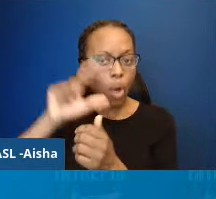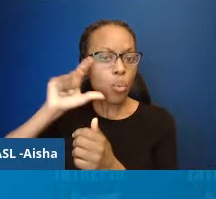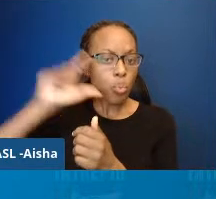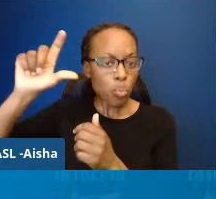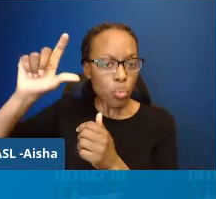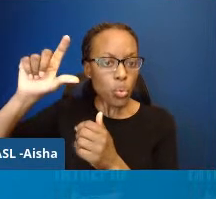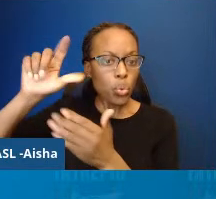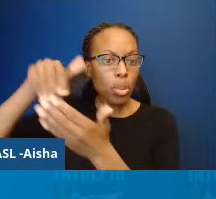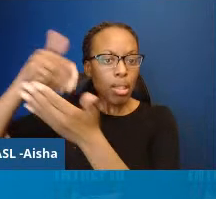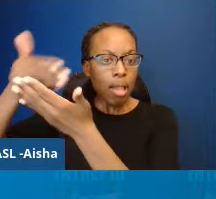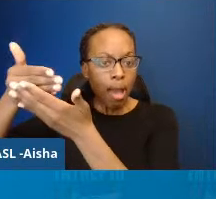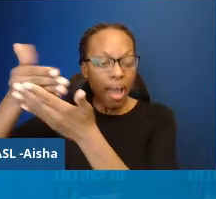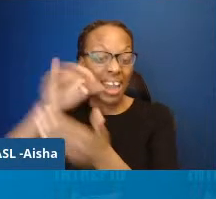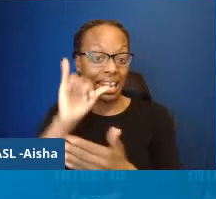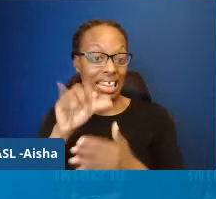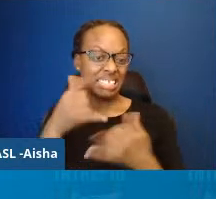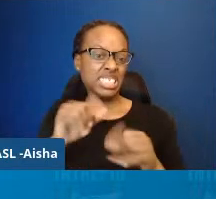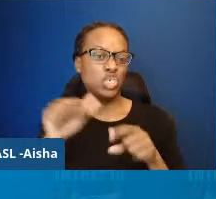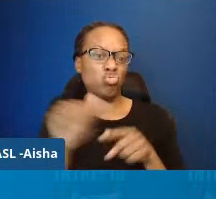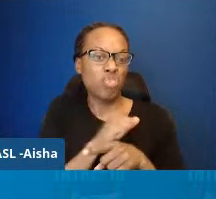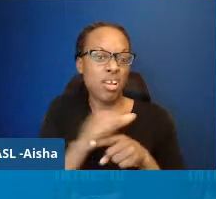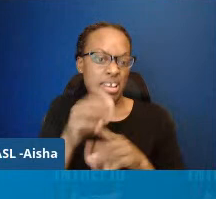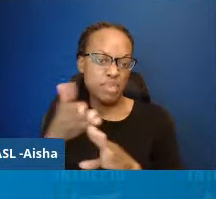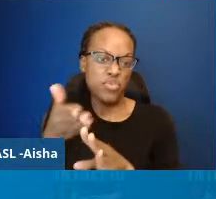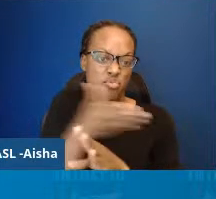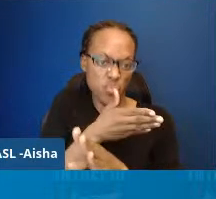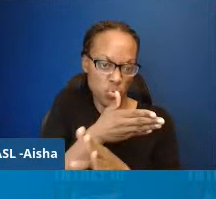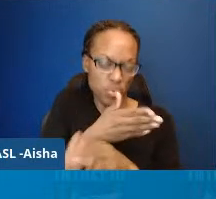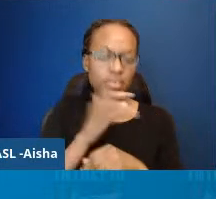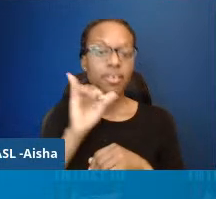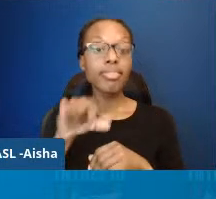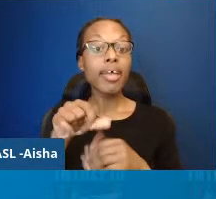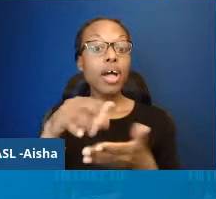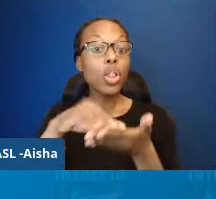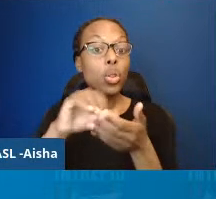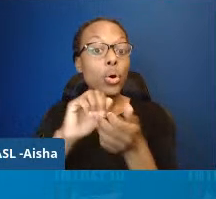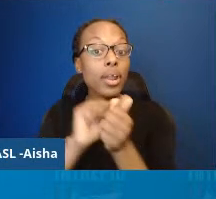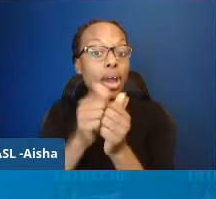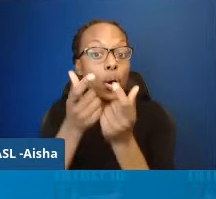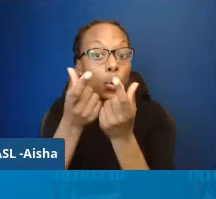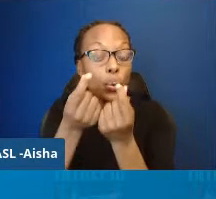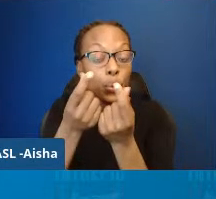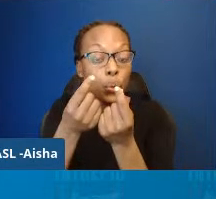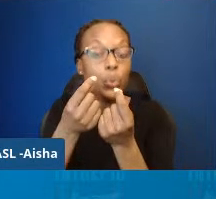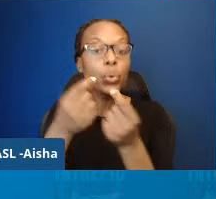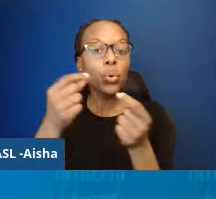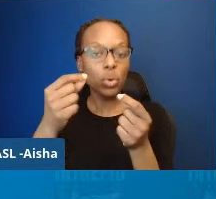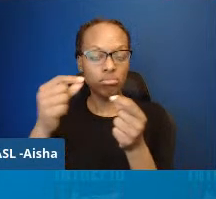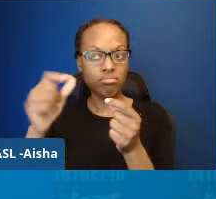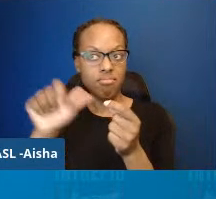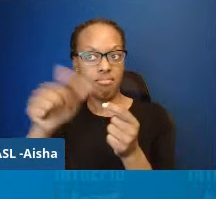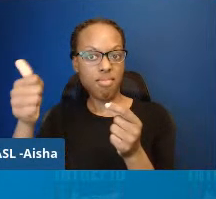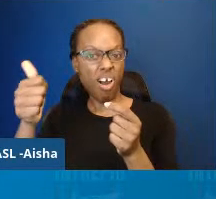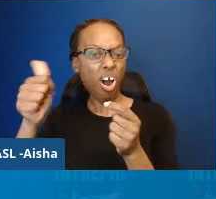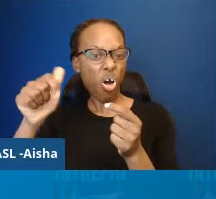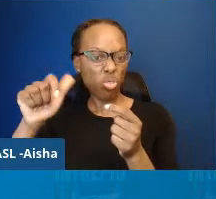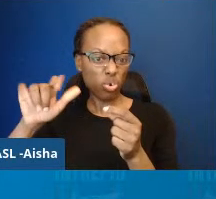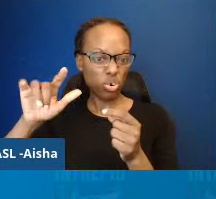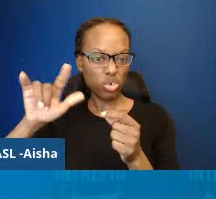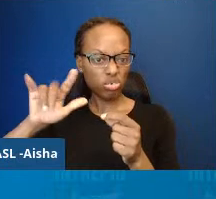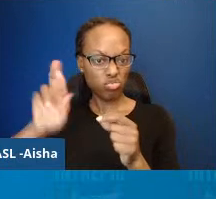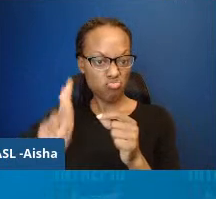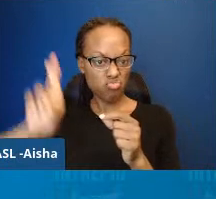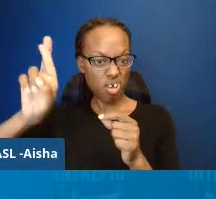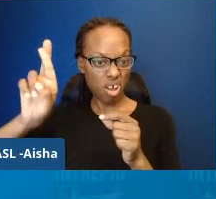with other spacecraft. These astronauts actually did a spacewalk. Scott Carpenter in the Mercury mission, he never left